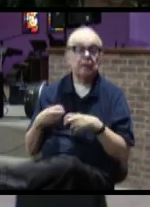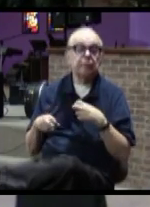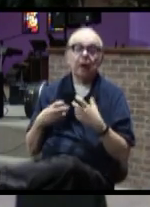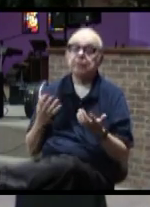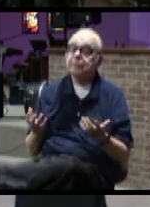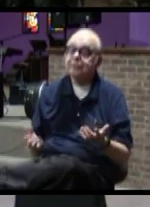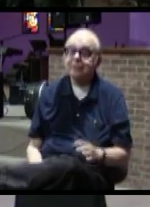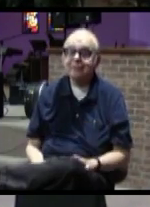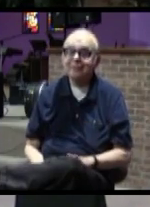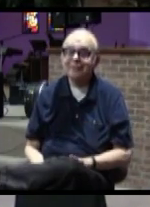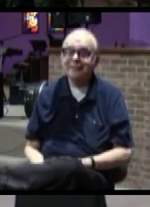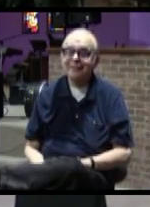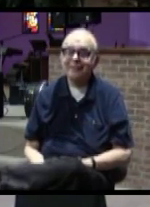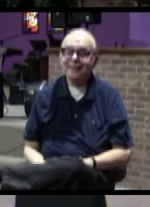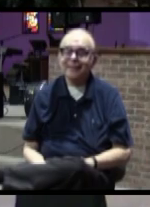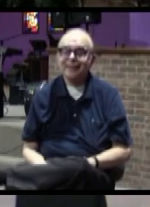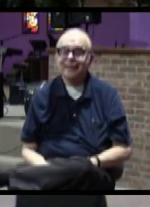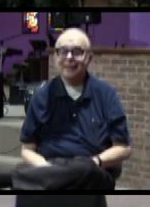you got issues.